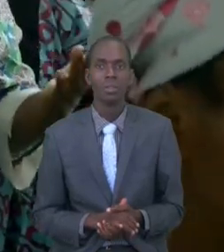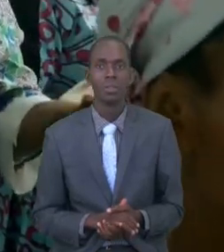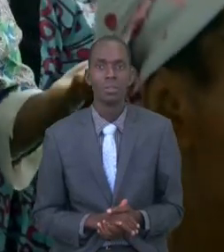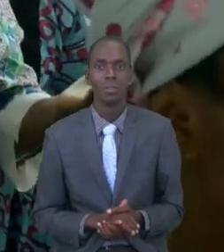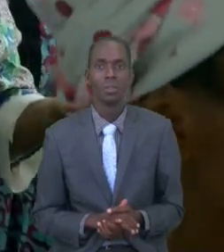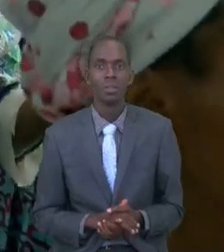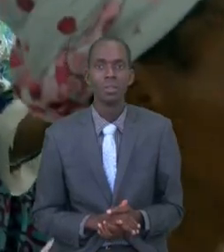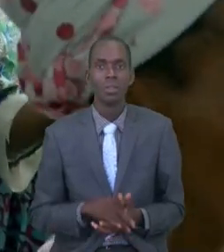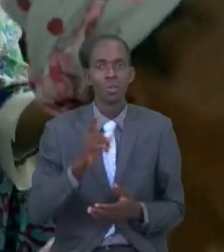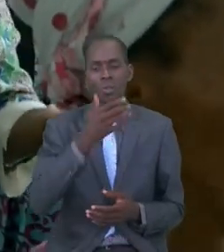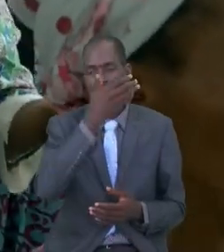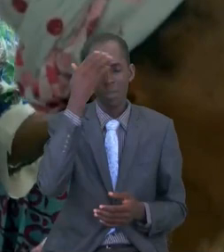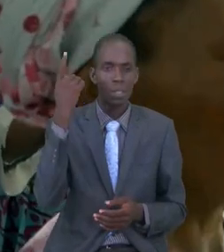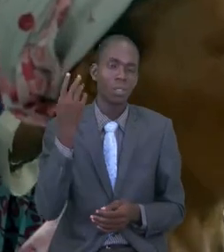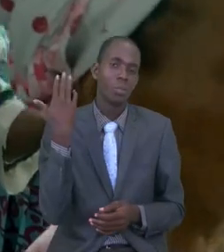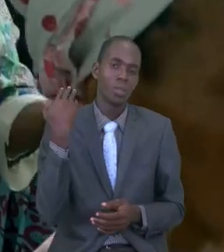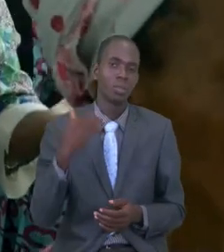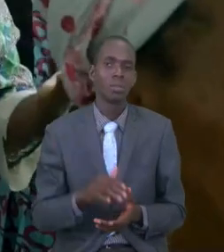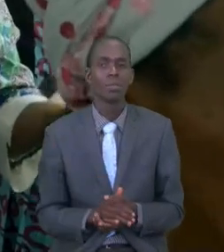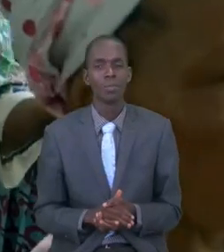You forget the past.